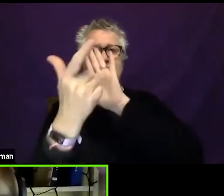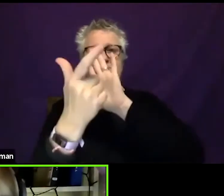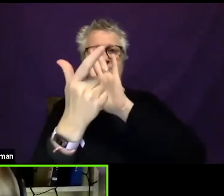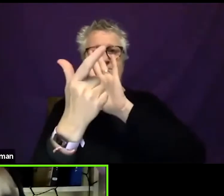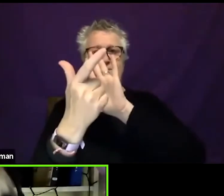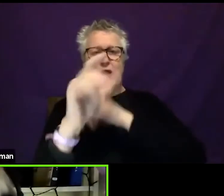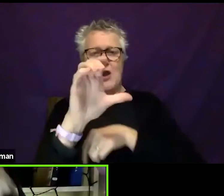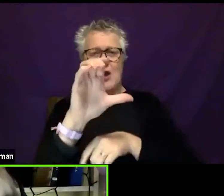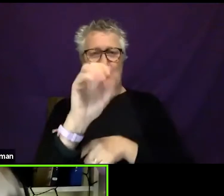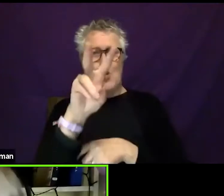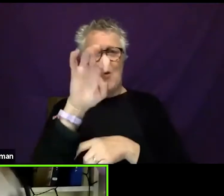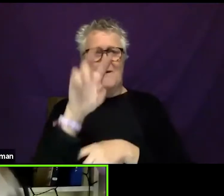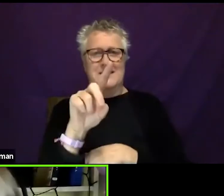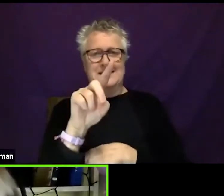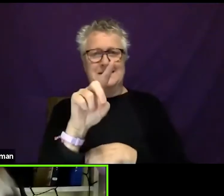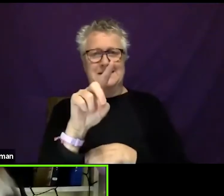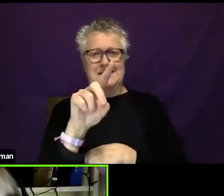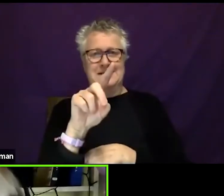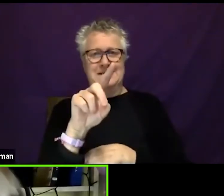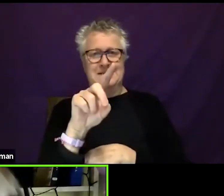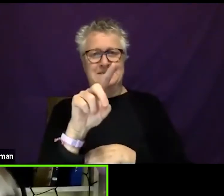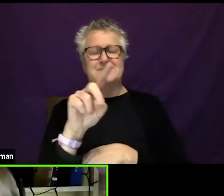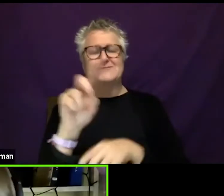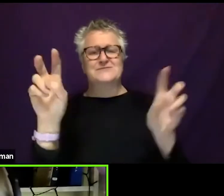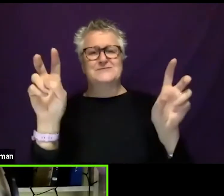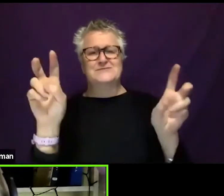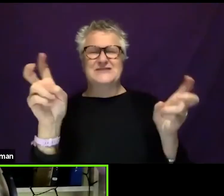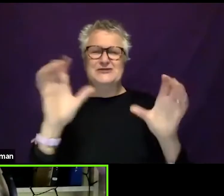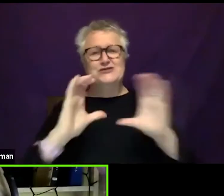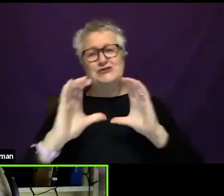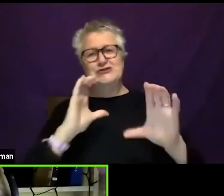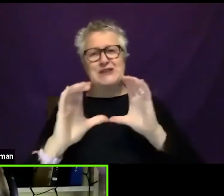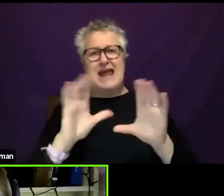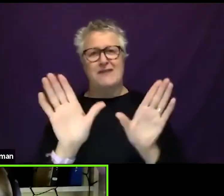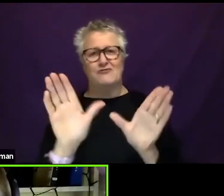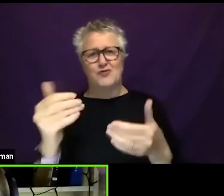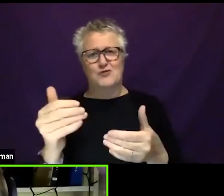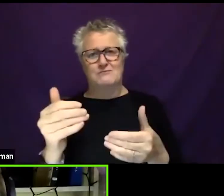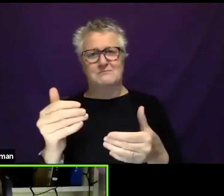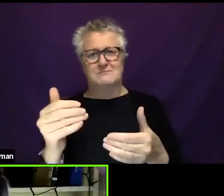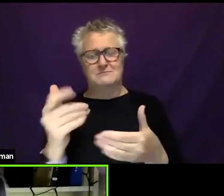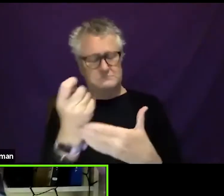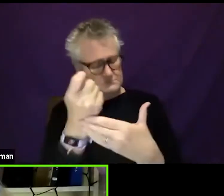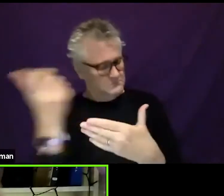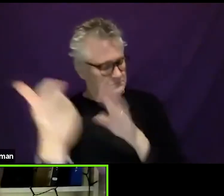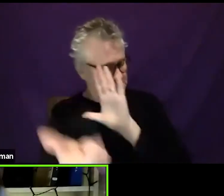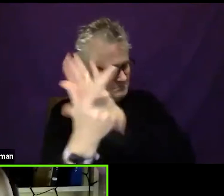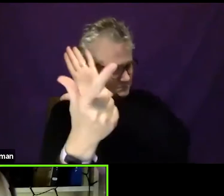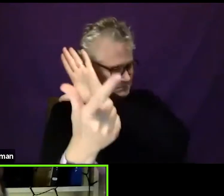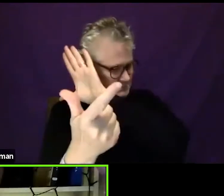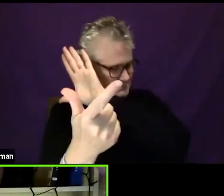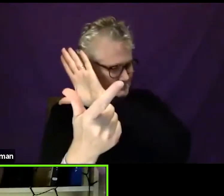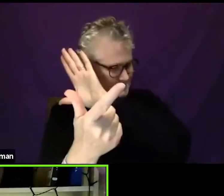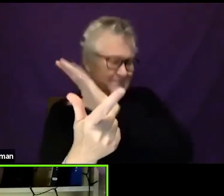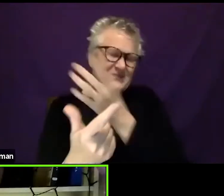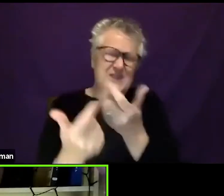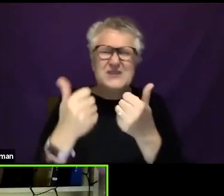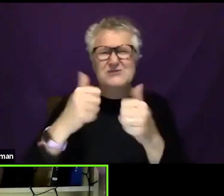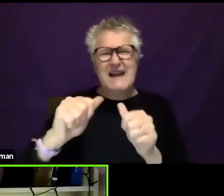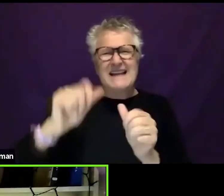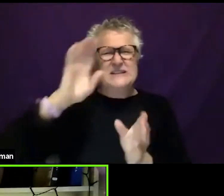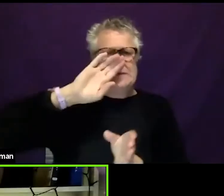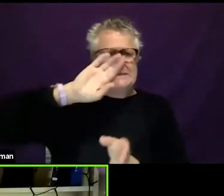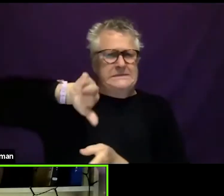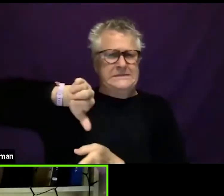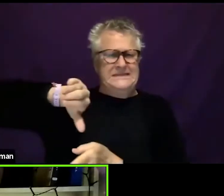try to keep the pandemic out as much as possible, because people don't want to always talk about it. But sometimes, when we have like rights